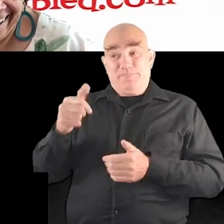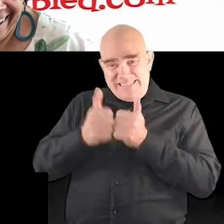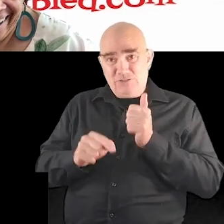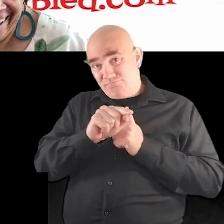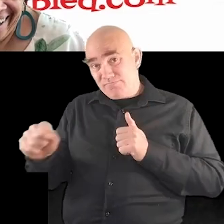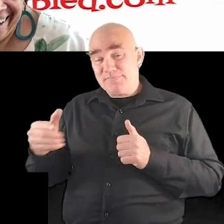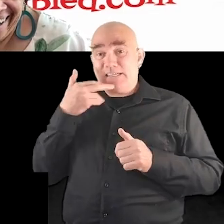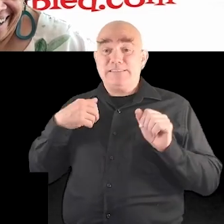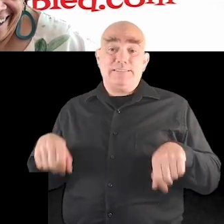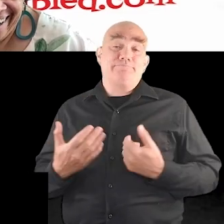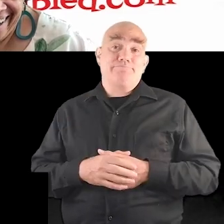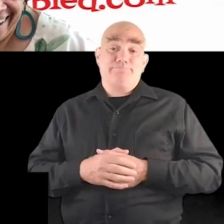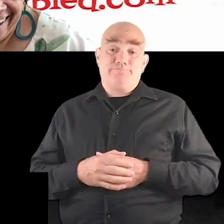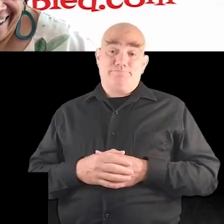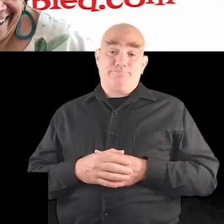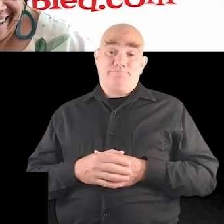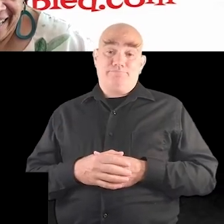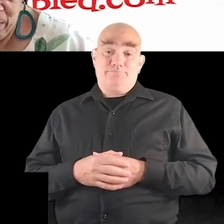try to help them as best as I can.